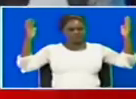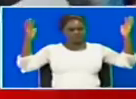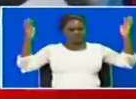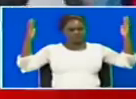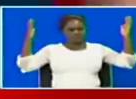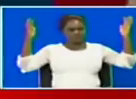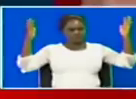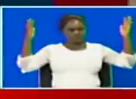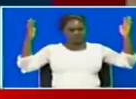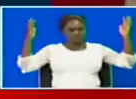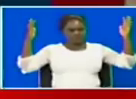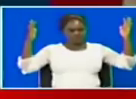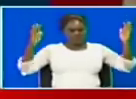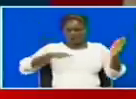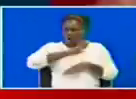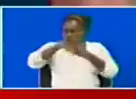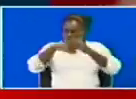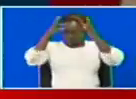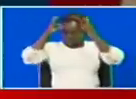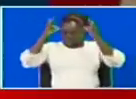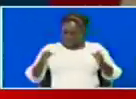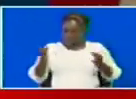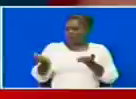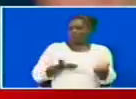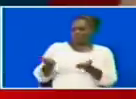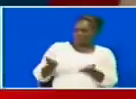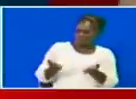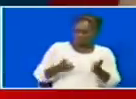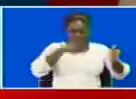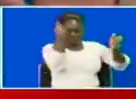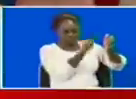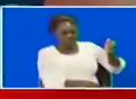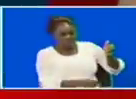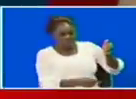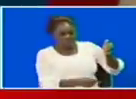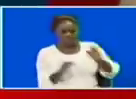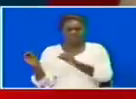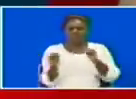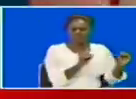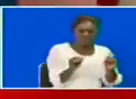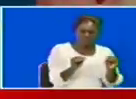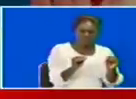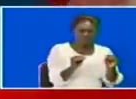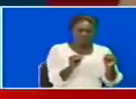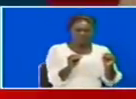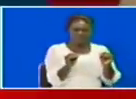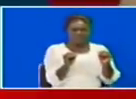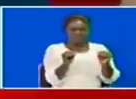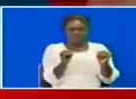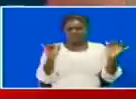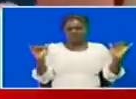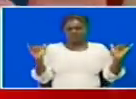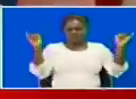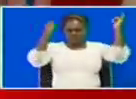First every decision on trade on taxes on immigration on Foreign